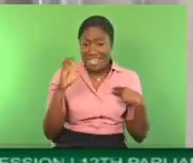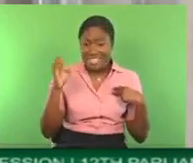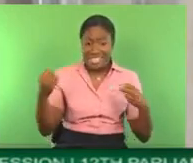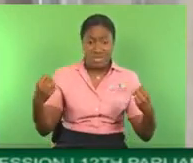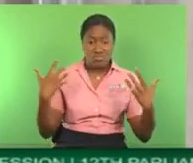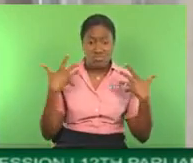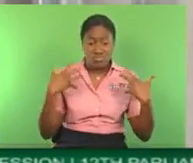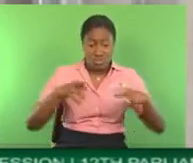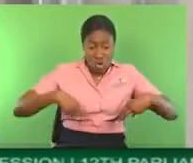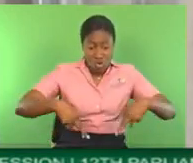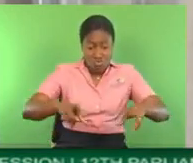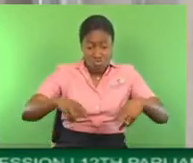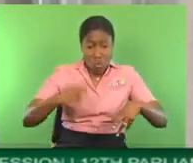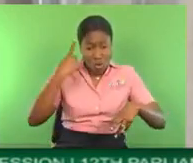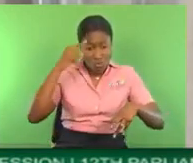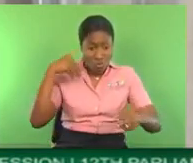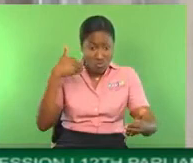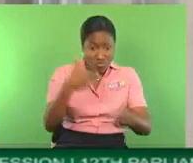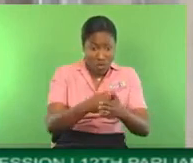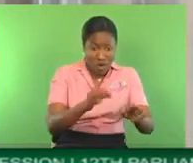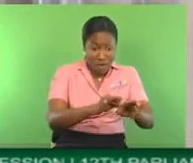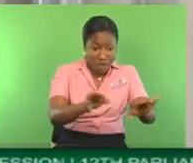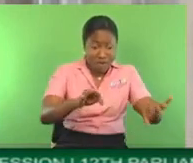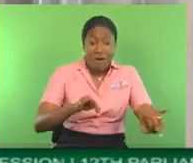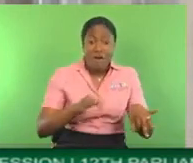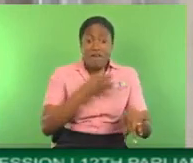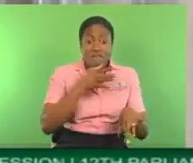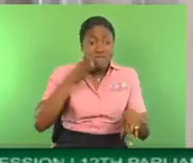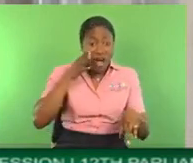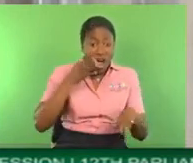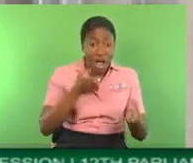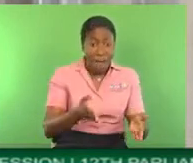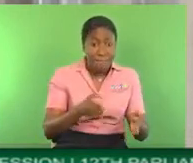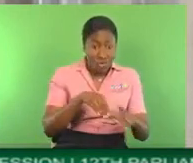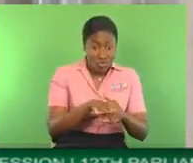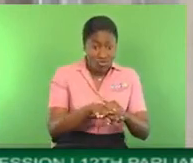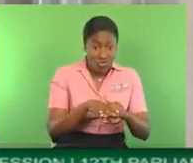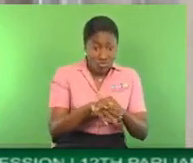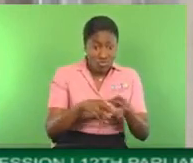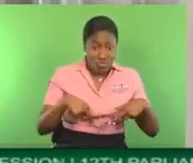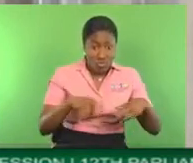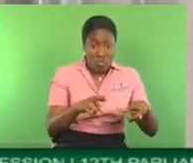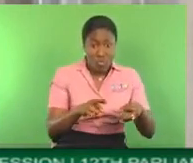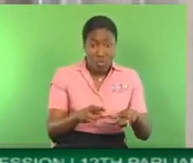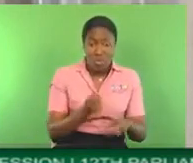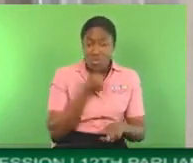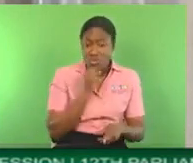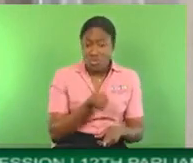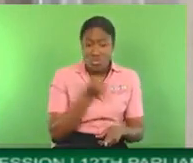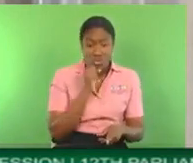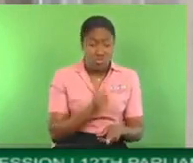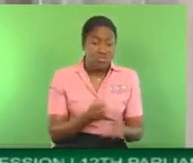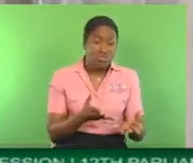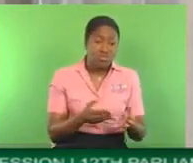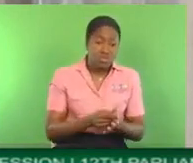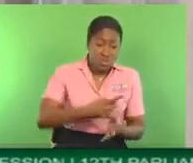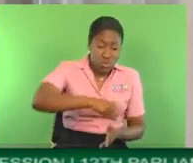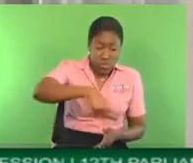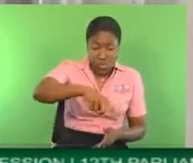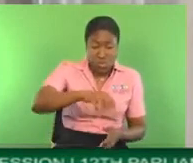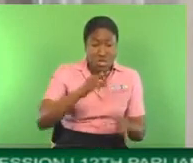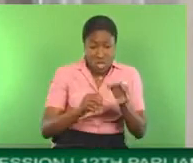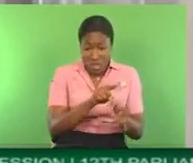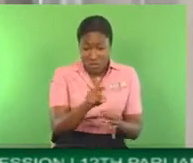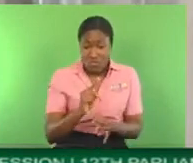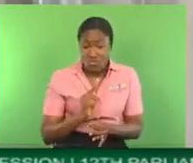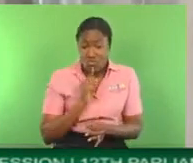The road to go to Mapa Farm Access Road is deplorable with lots of caving. So if we are really serious, Madam